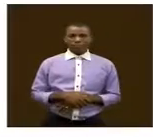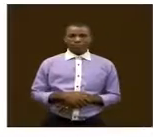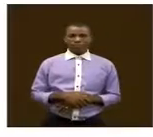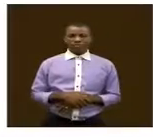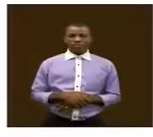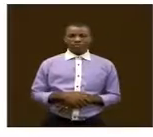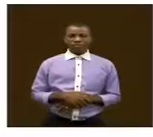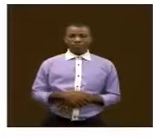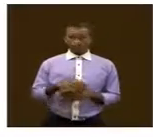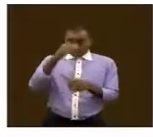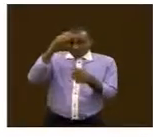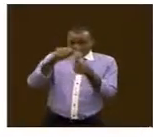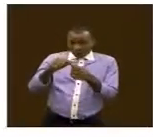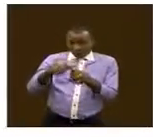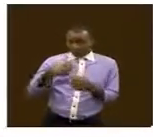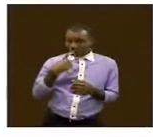Do you have the arrows